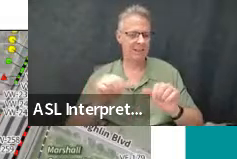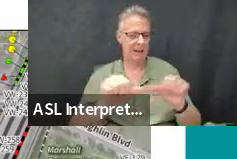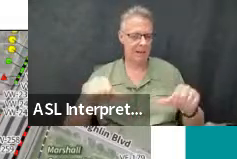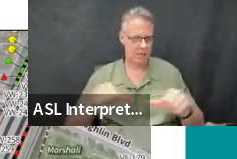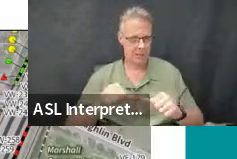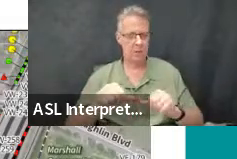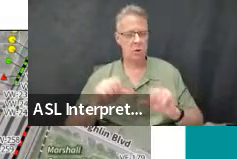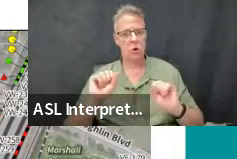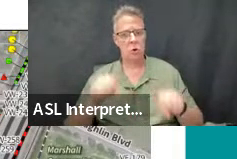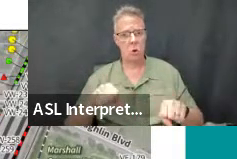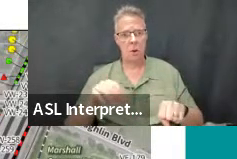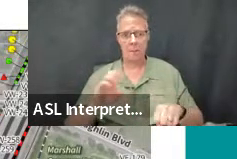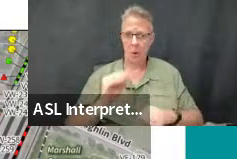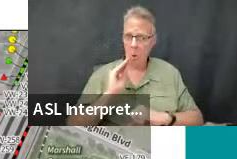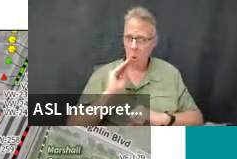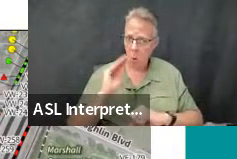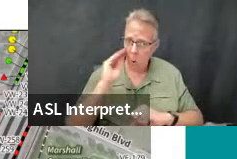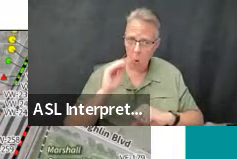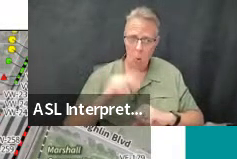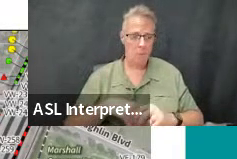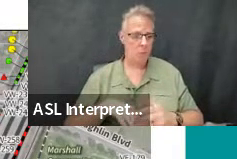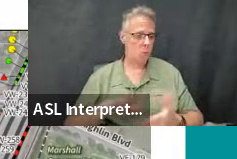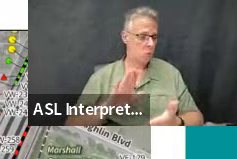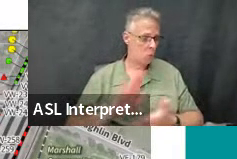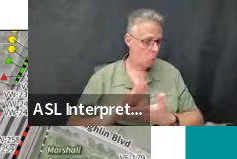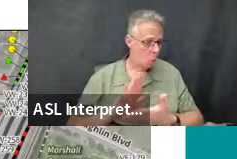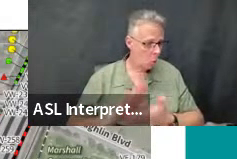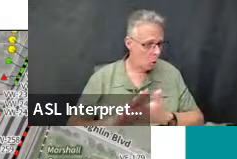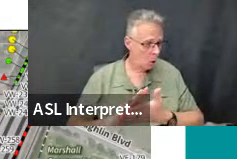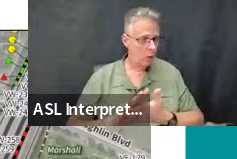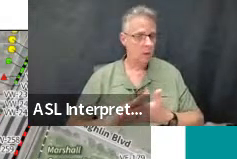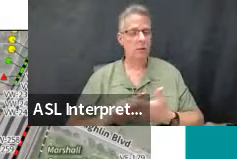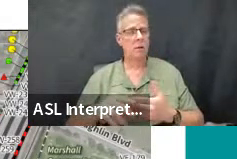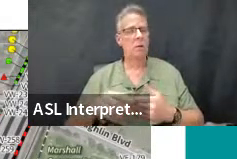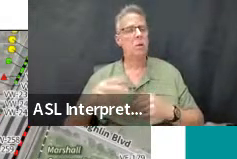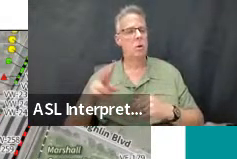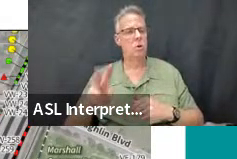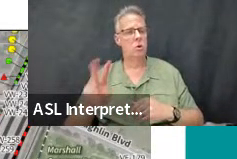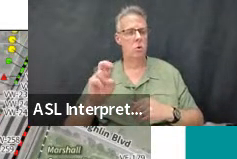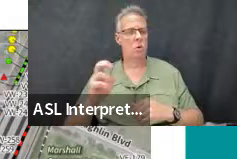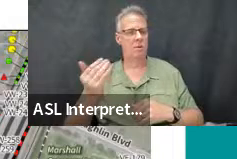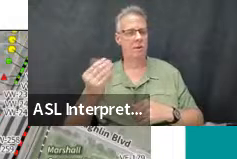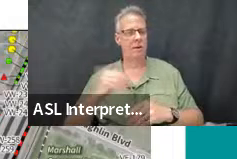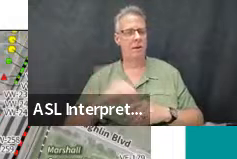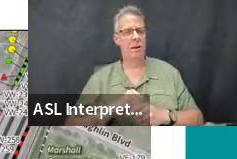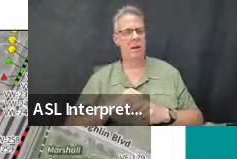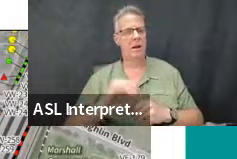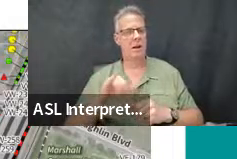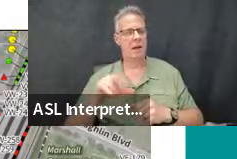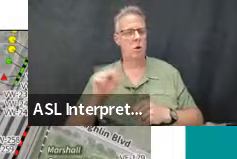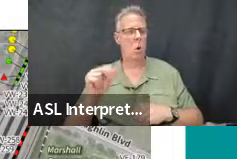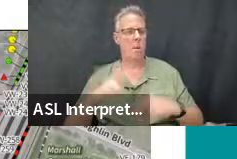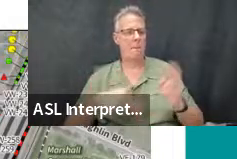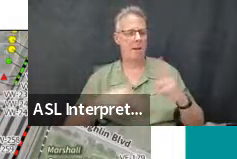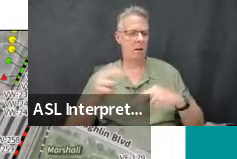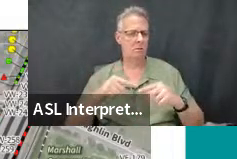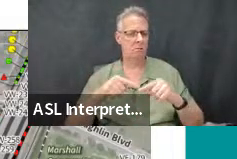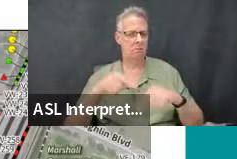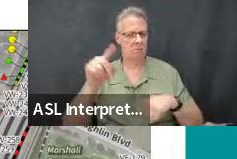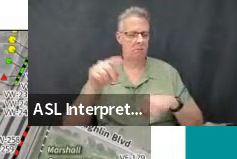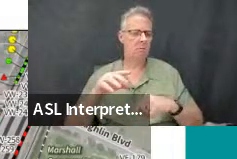could be houses or schools, as I mentioned, 215 in the no-build that are affected by